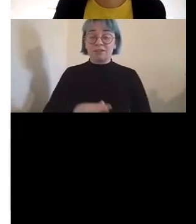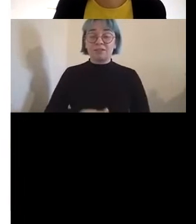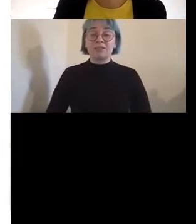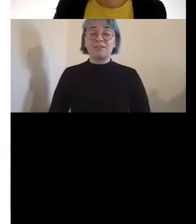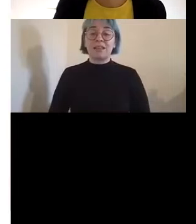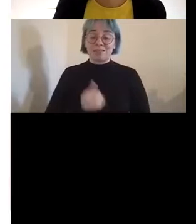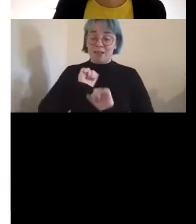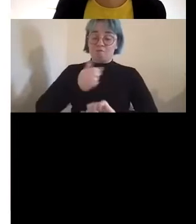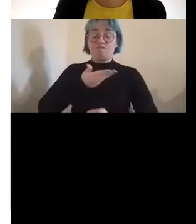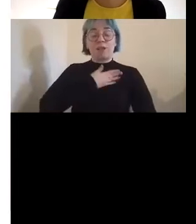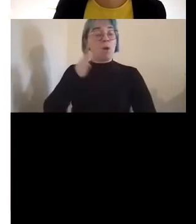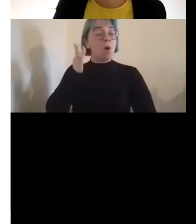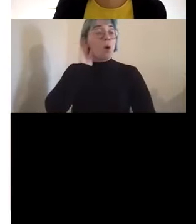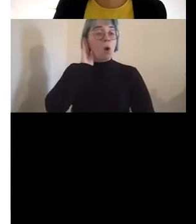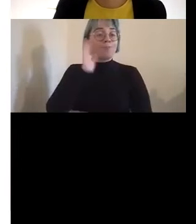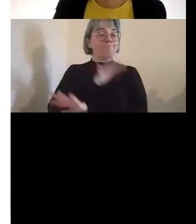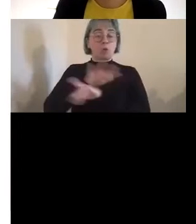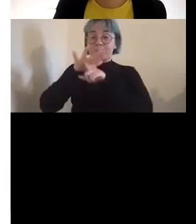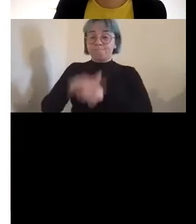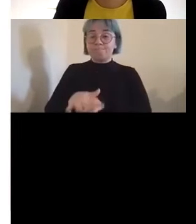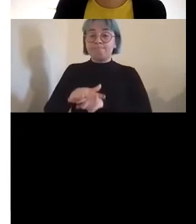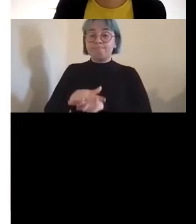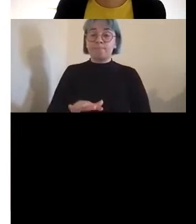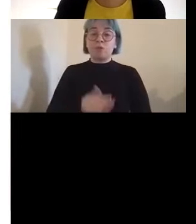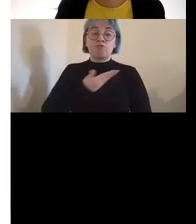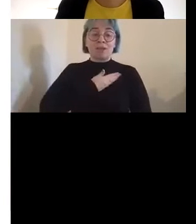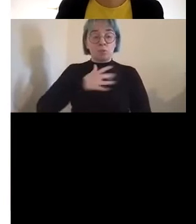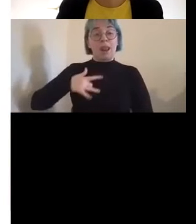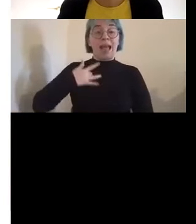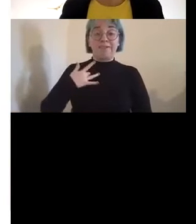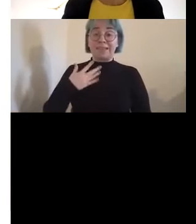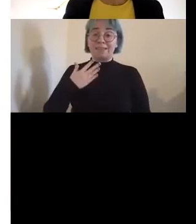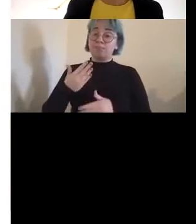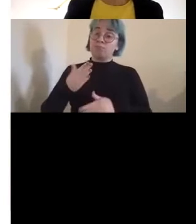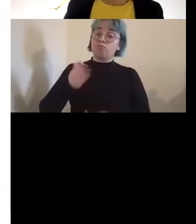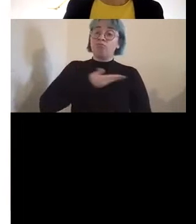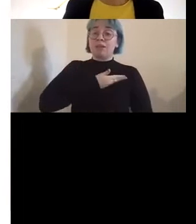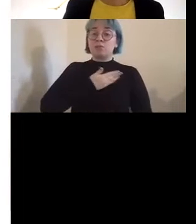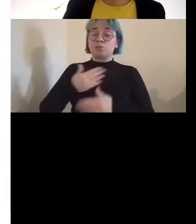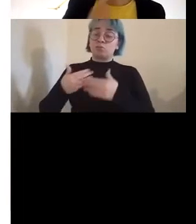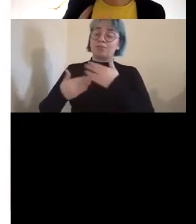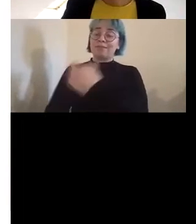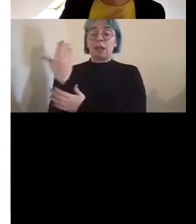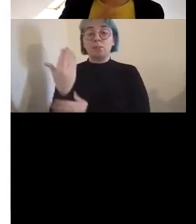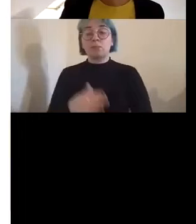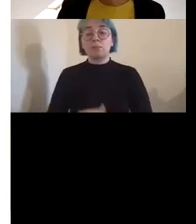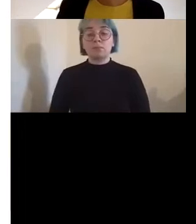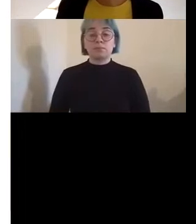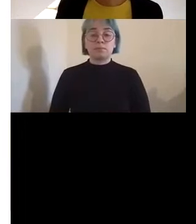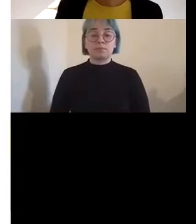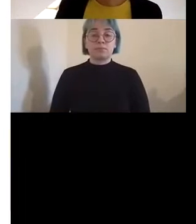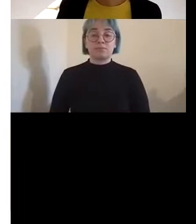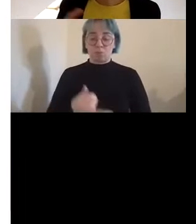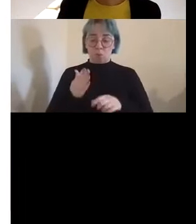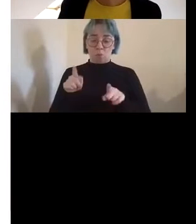be heard, non-discrimination, and right to life, survival, and development. And so also in our